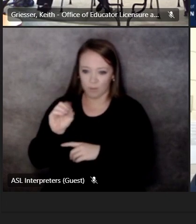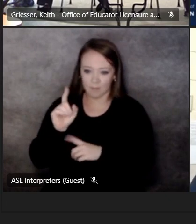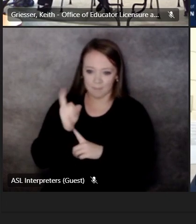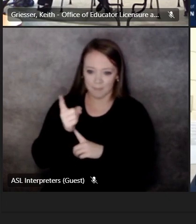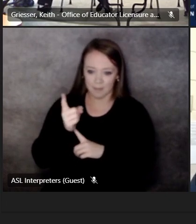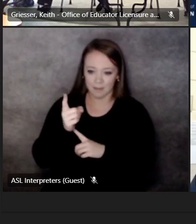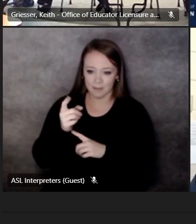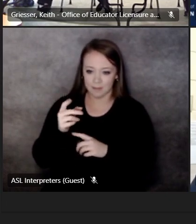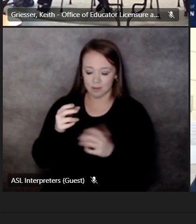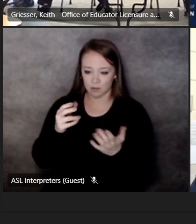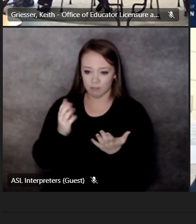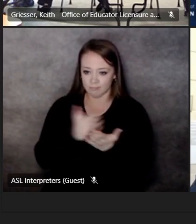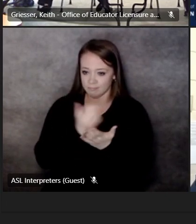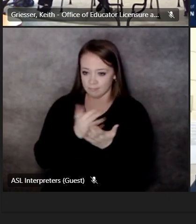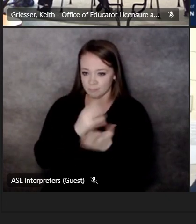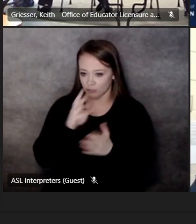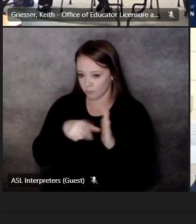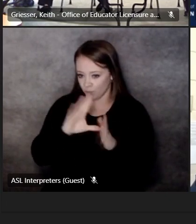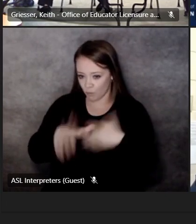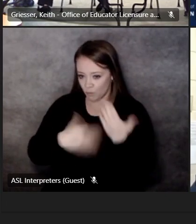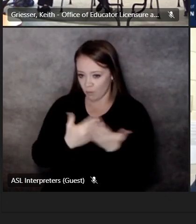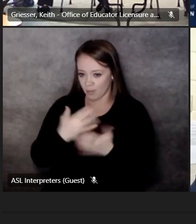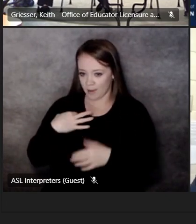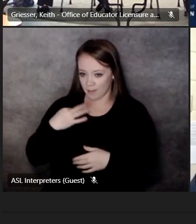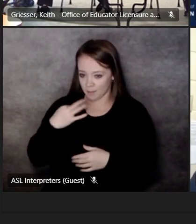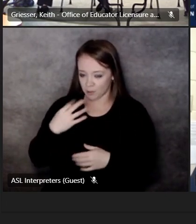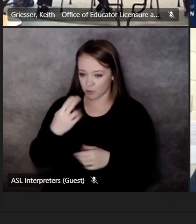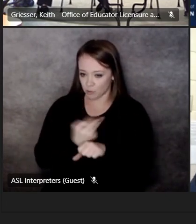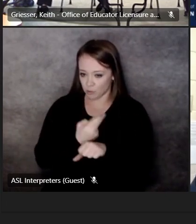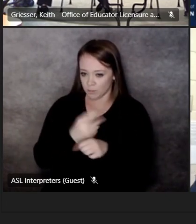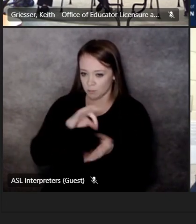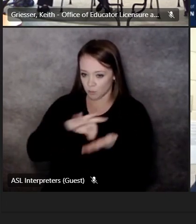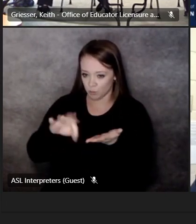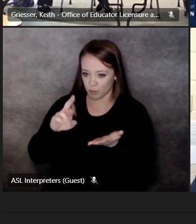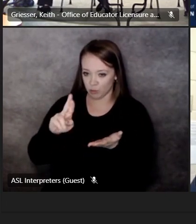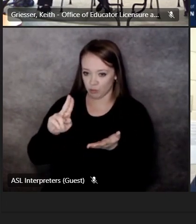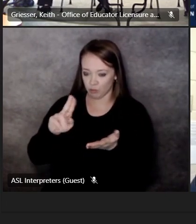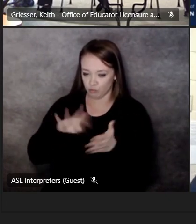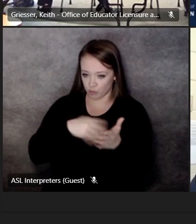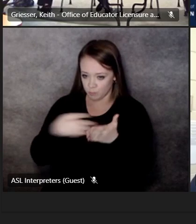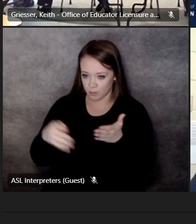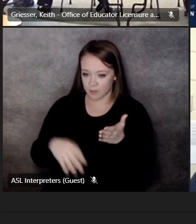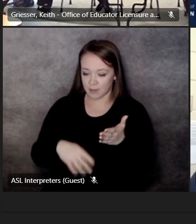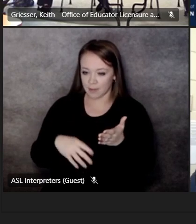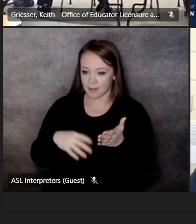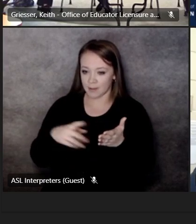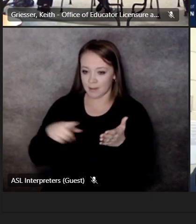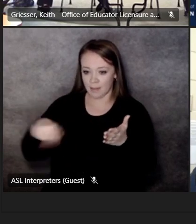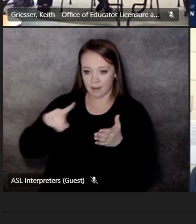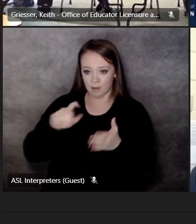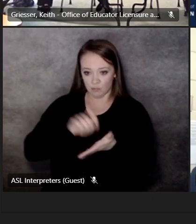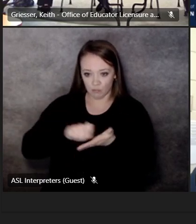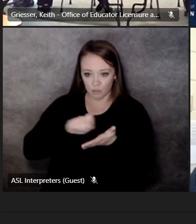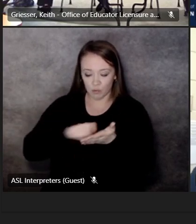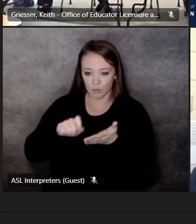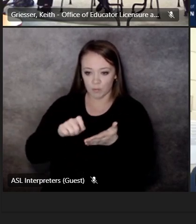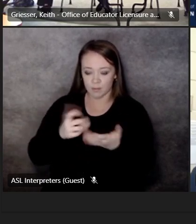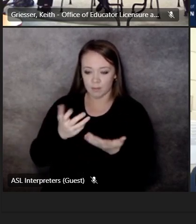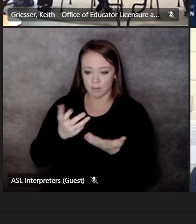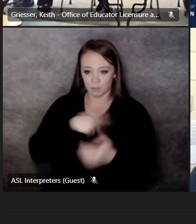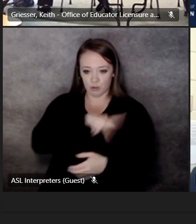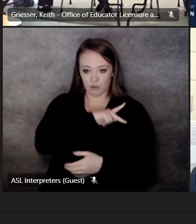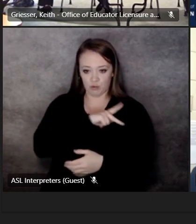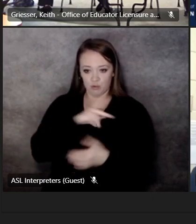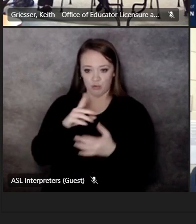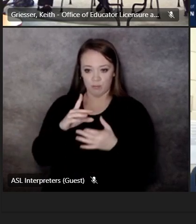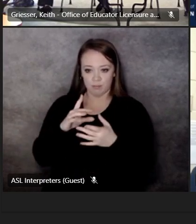applications and use the rubric. They do write a narrative statement and provide some additional support materials, including a